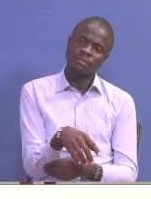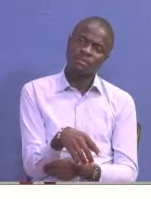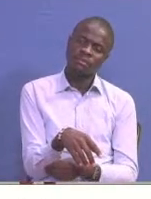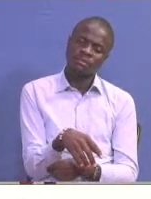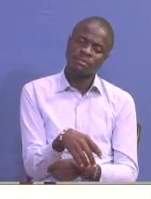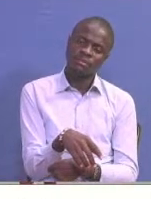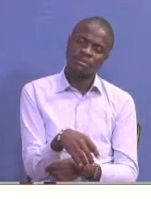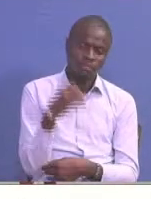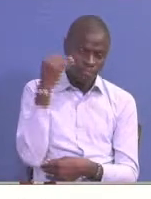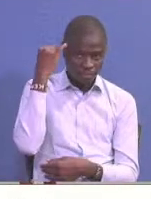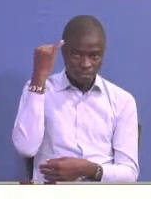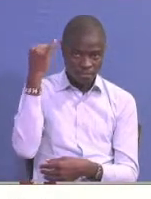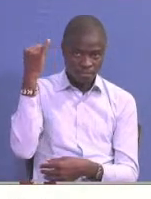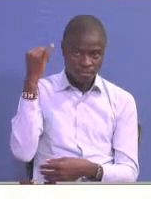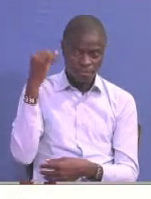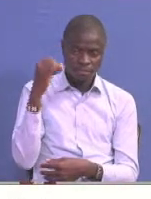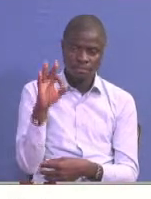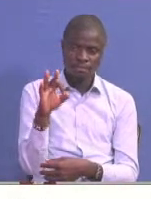There is the issue of